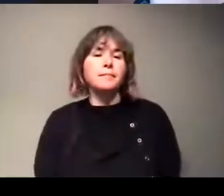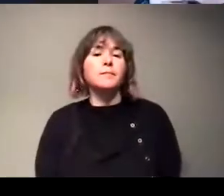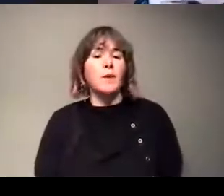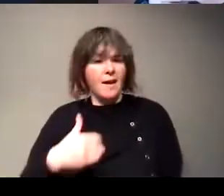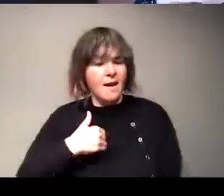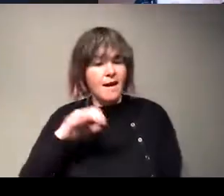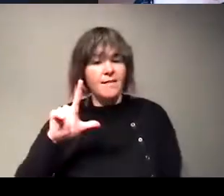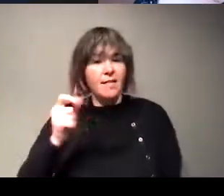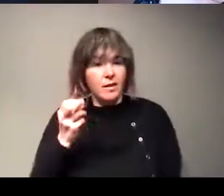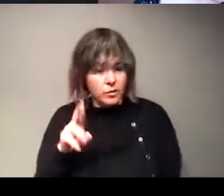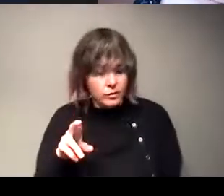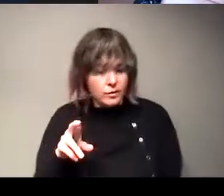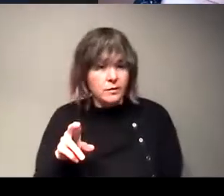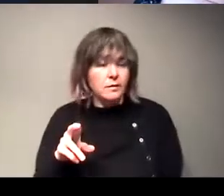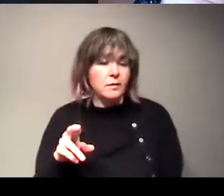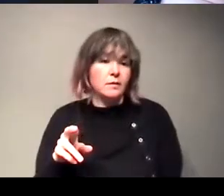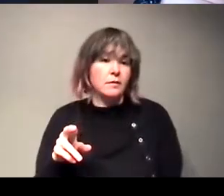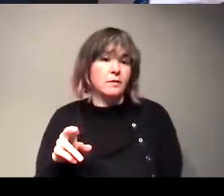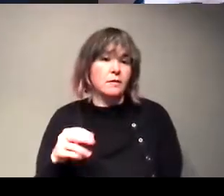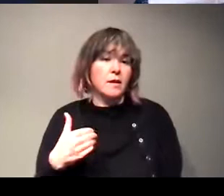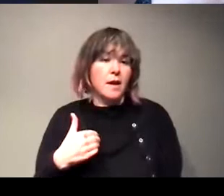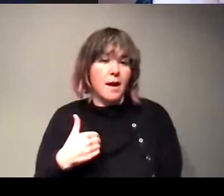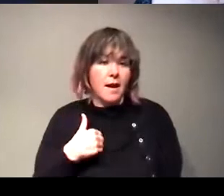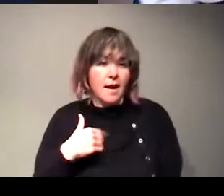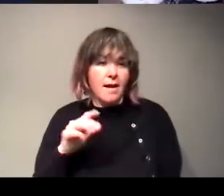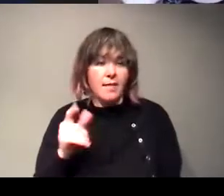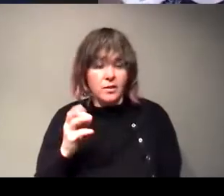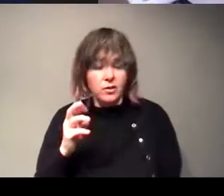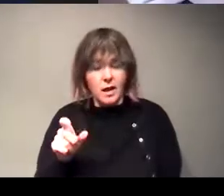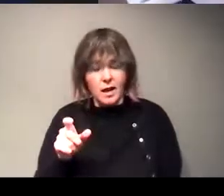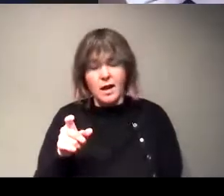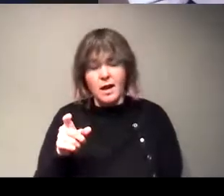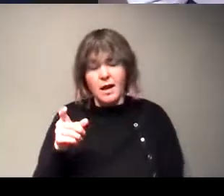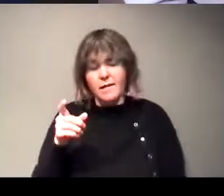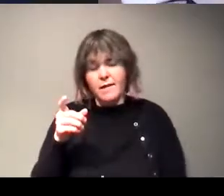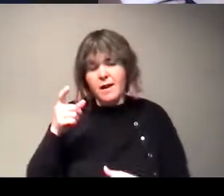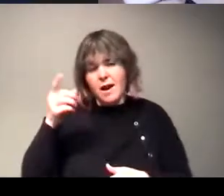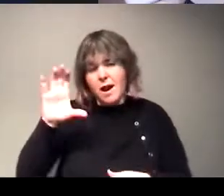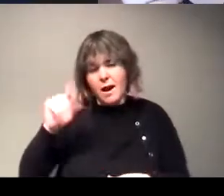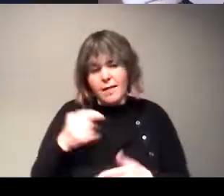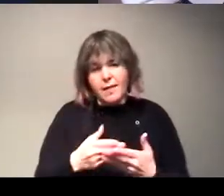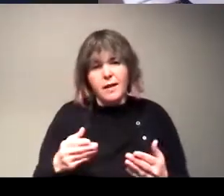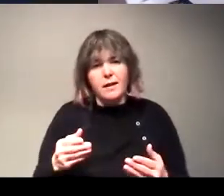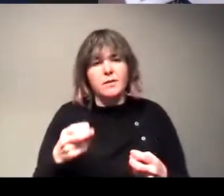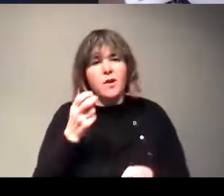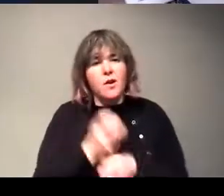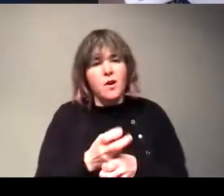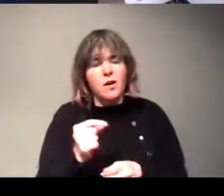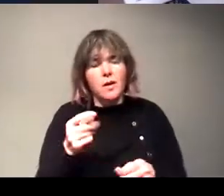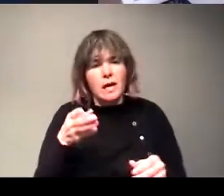and we have like lasers that can cut stuff. The hardest part for me is that it